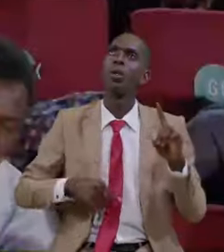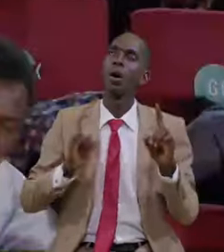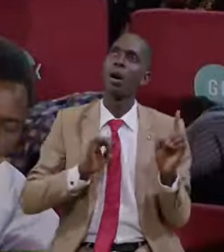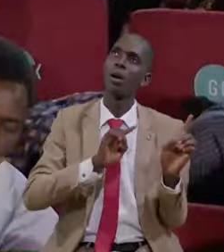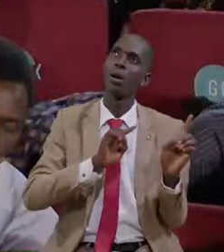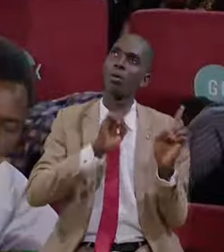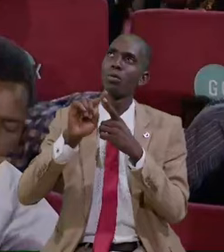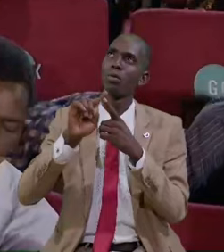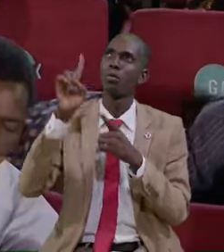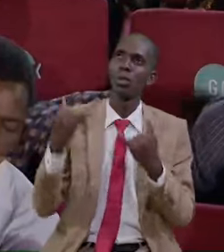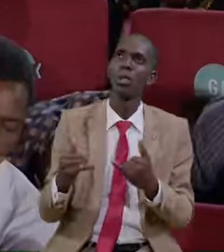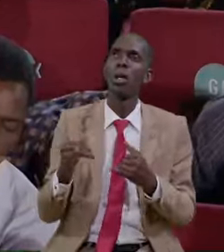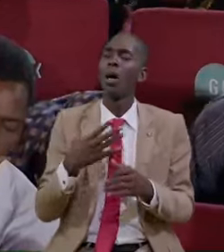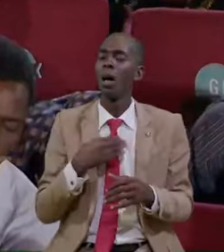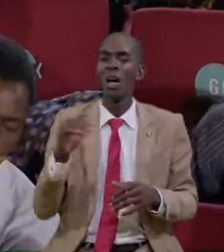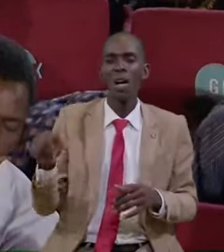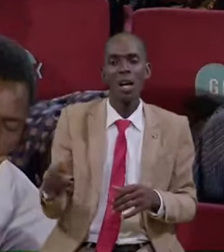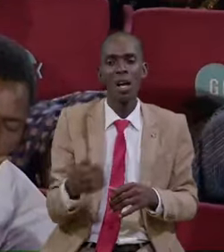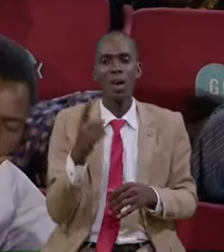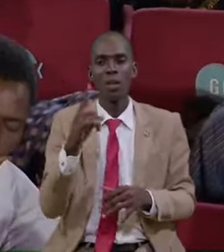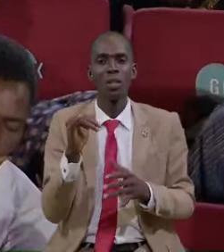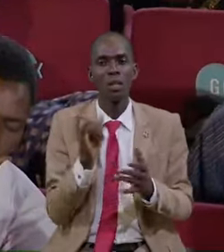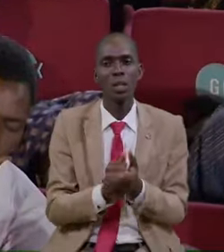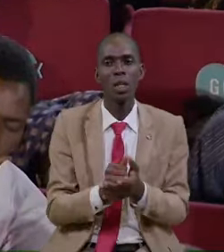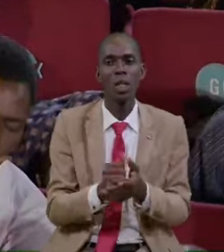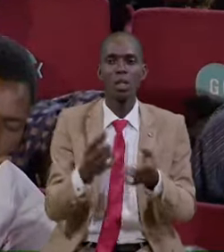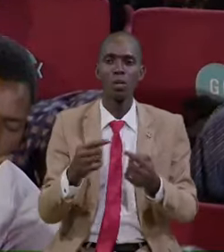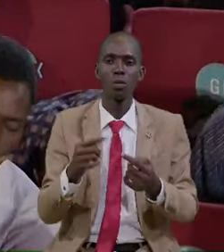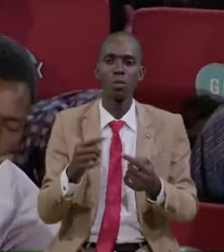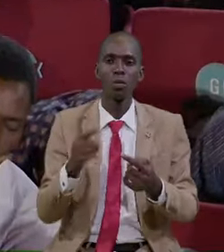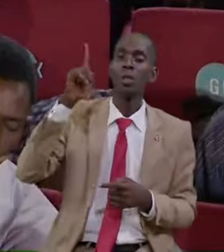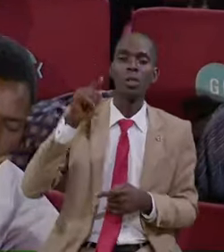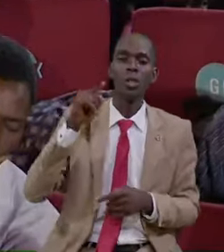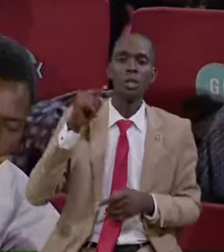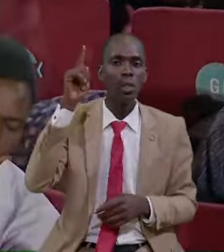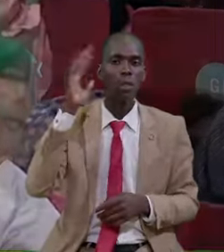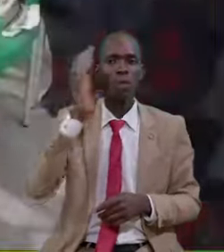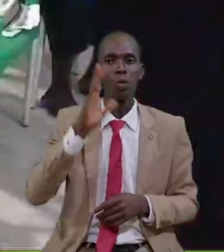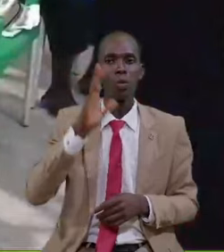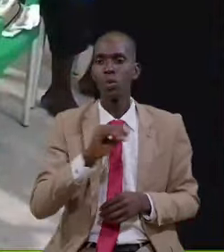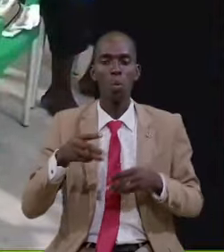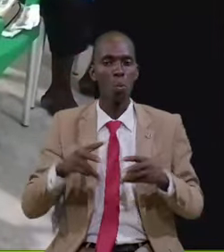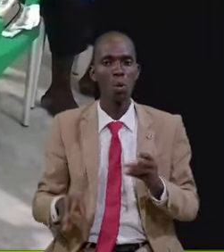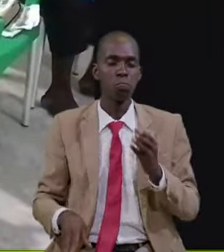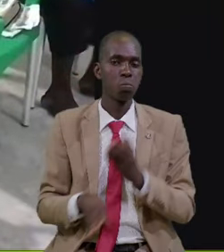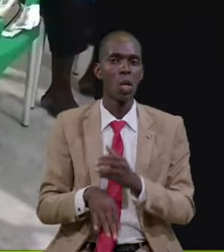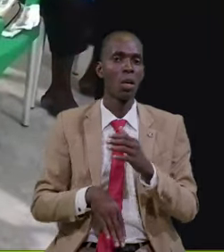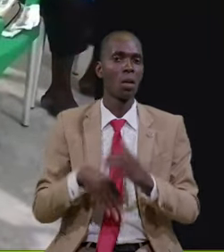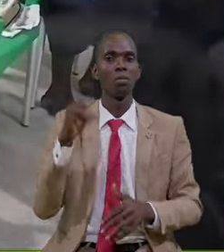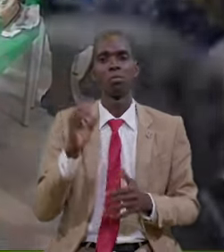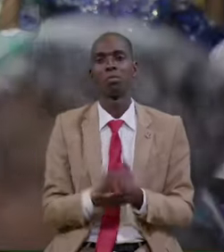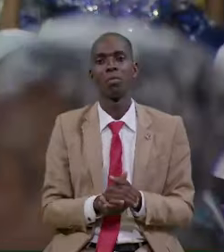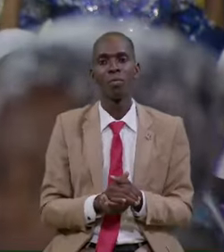come. I come. And whosoever comes to him, he will in no wise reject. And